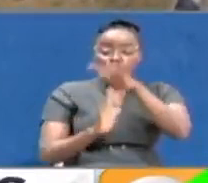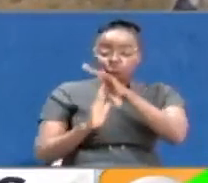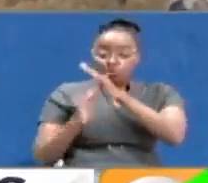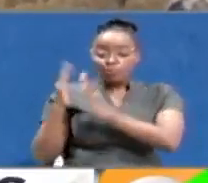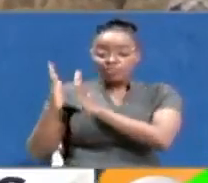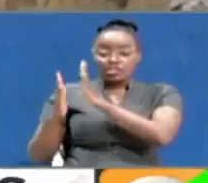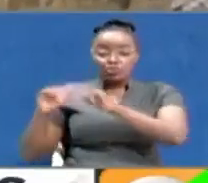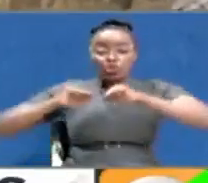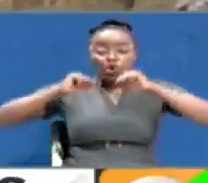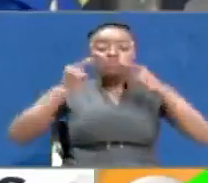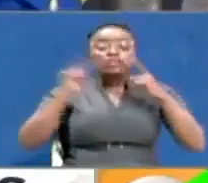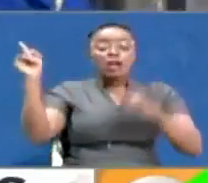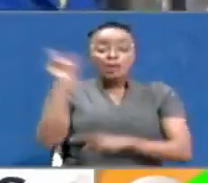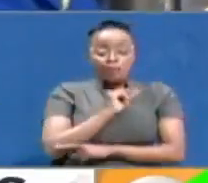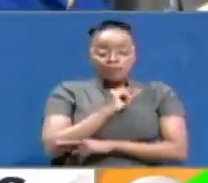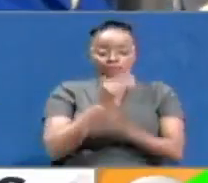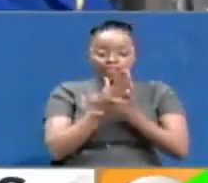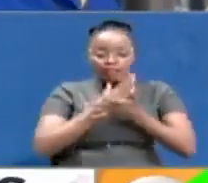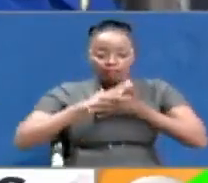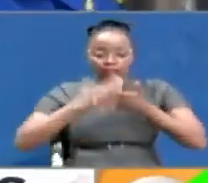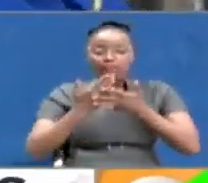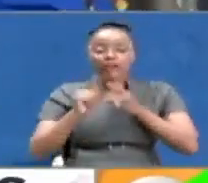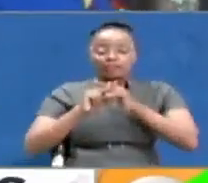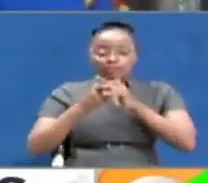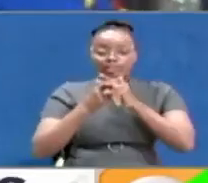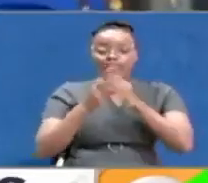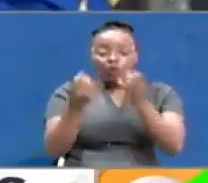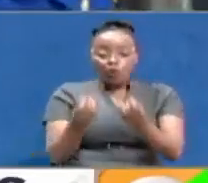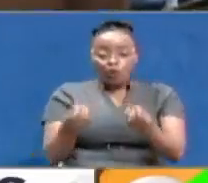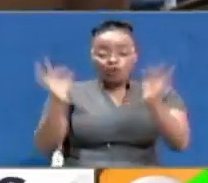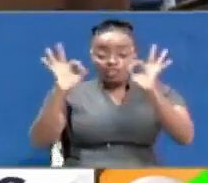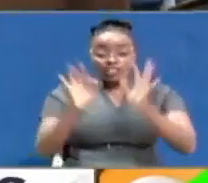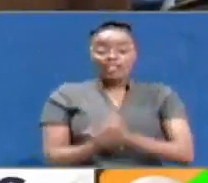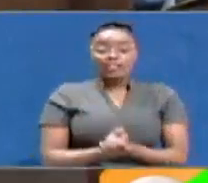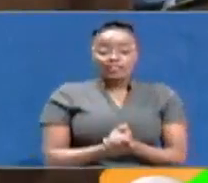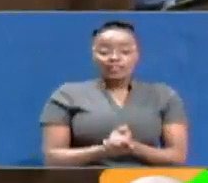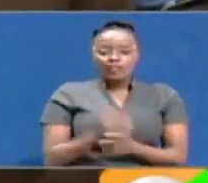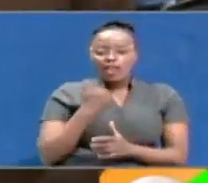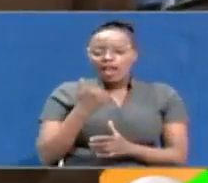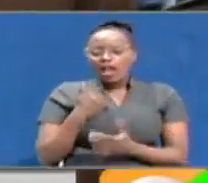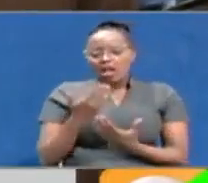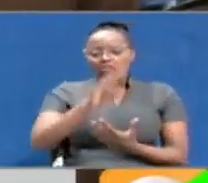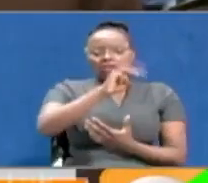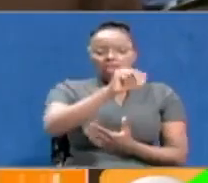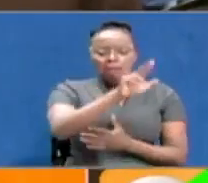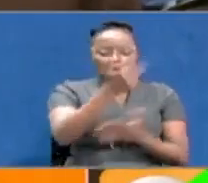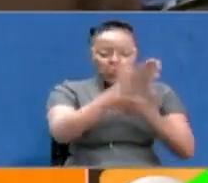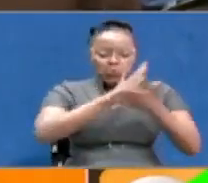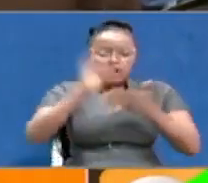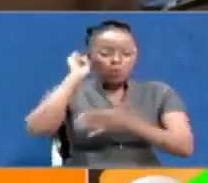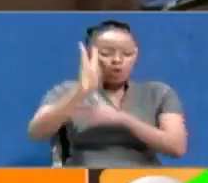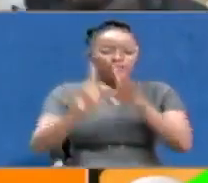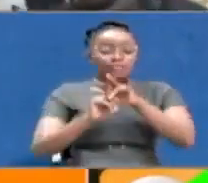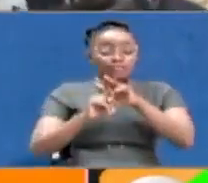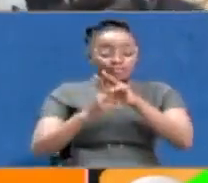security officials, announced that the demarcation process has officially begun. We have 1 month to demarcate the forest, and that will going to start